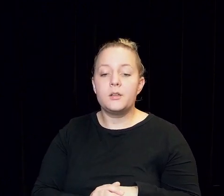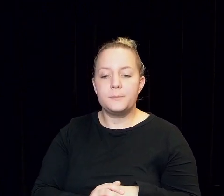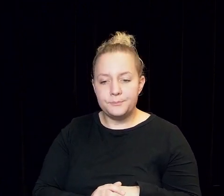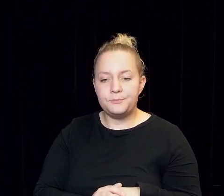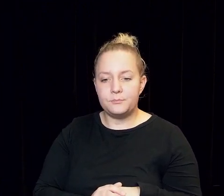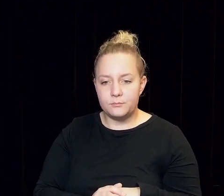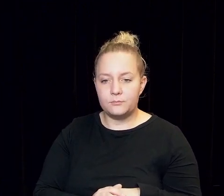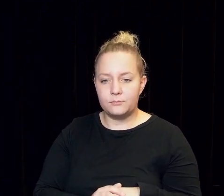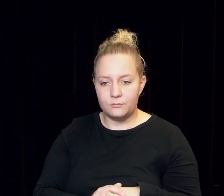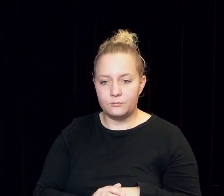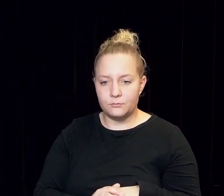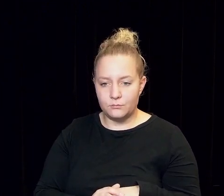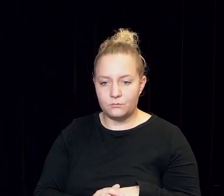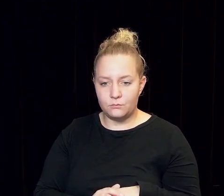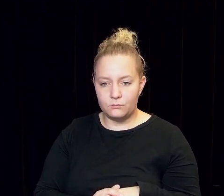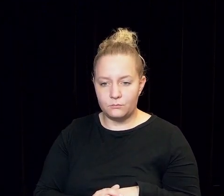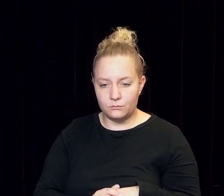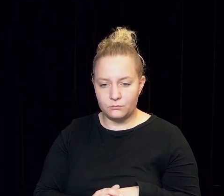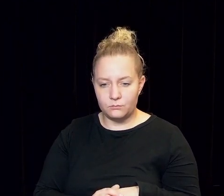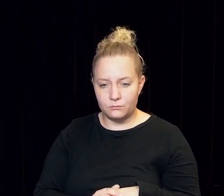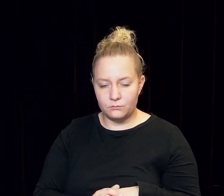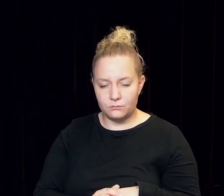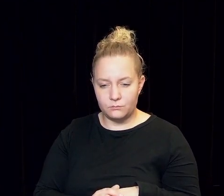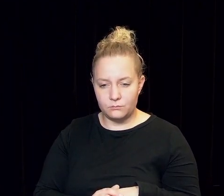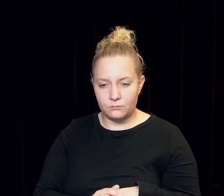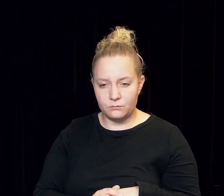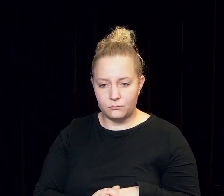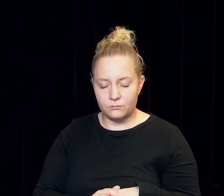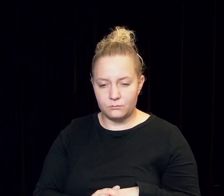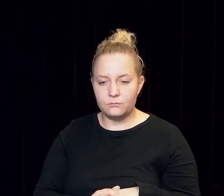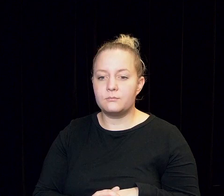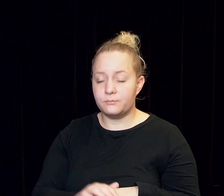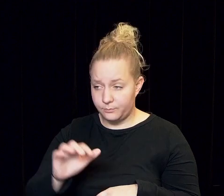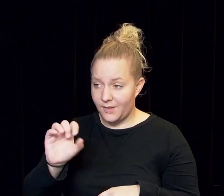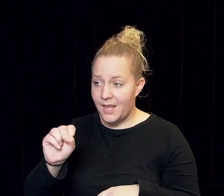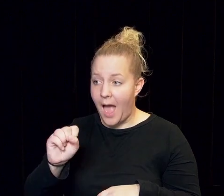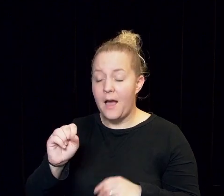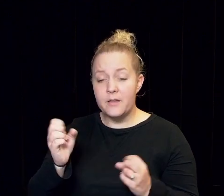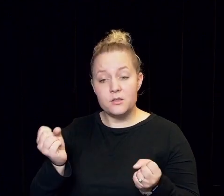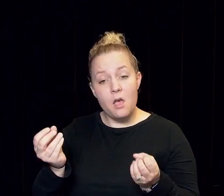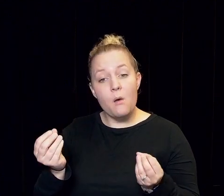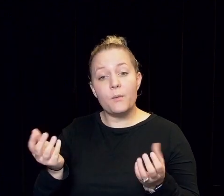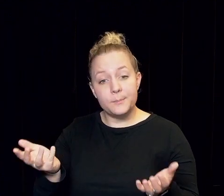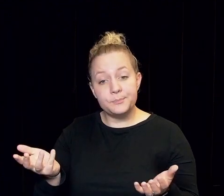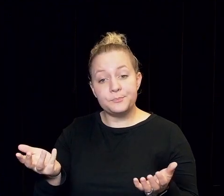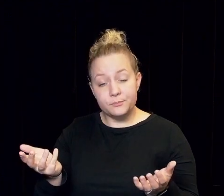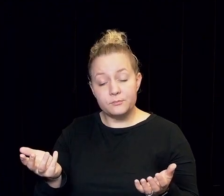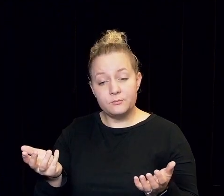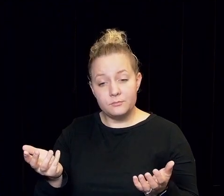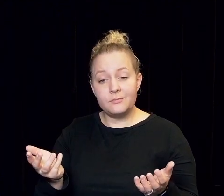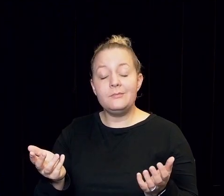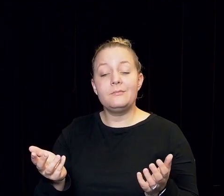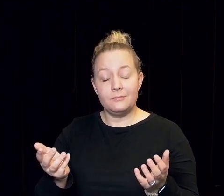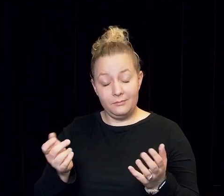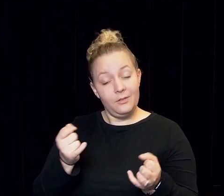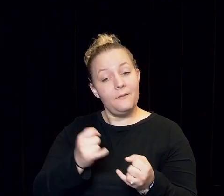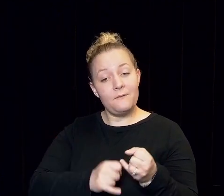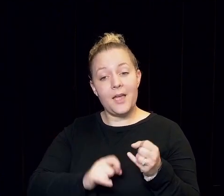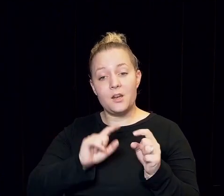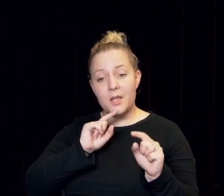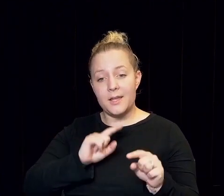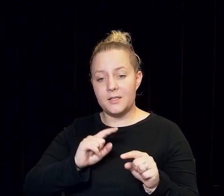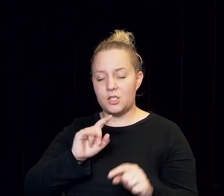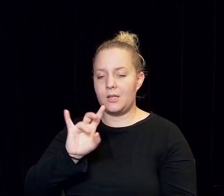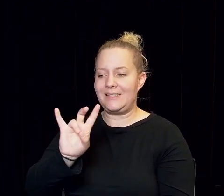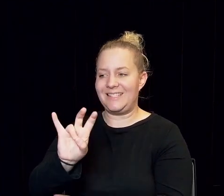8, 2, and 28, 308. Yeah. So therefore, our final answer is, in fact,